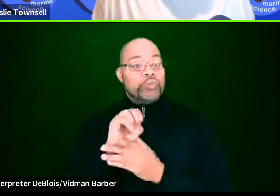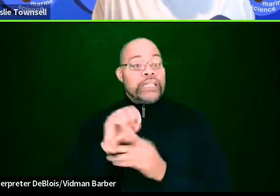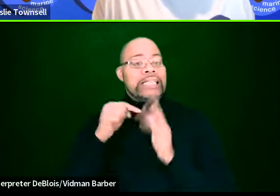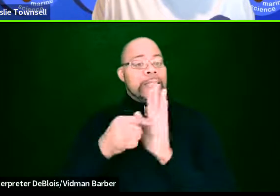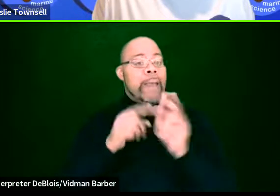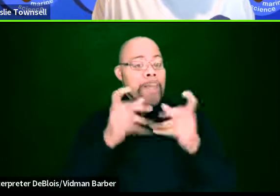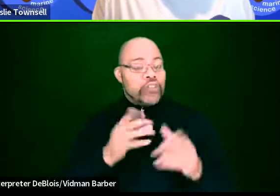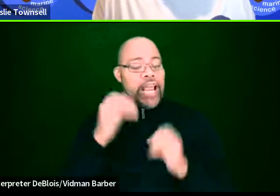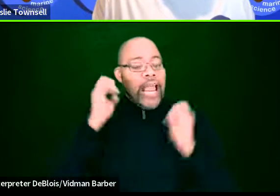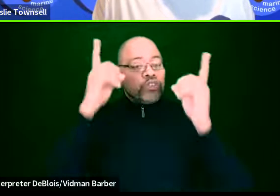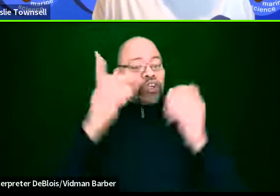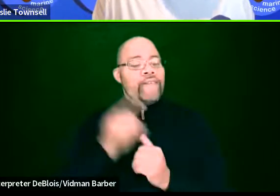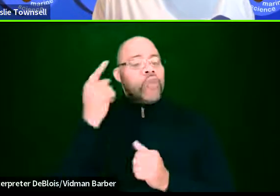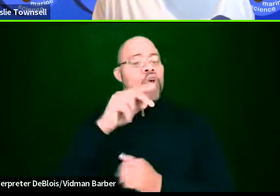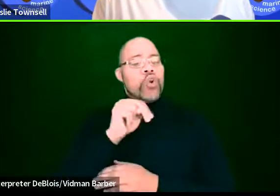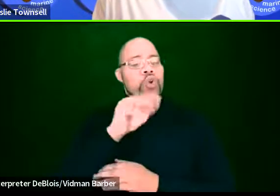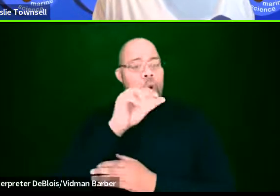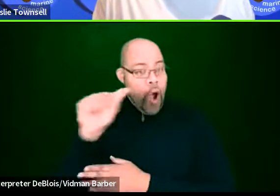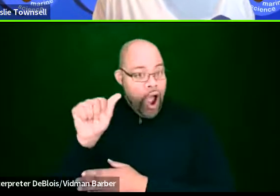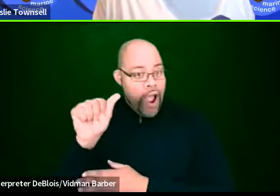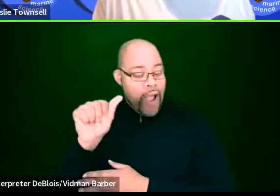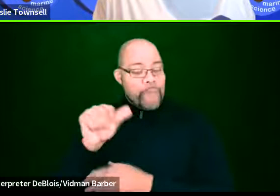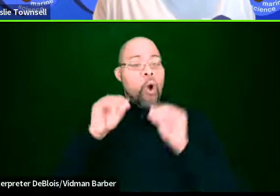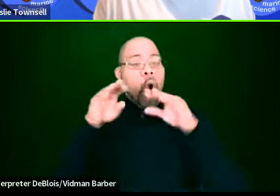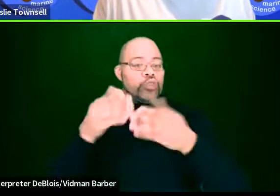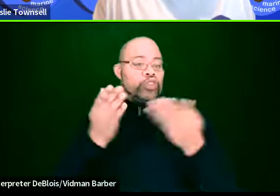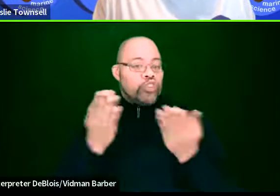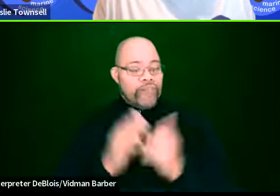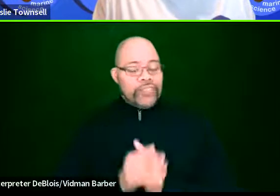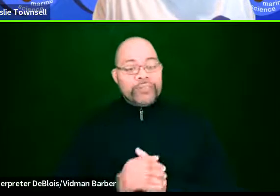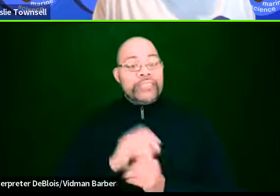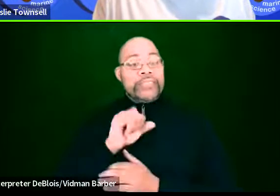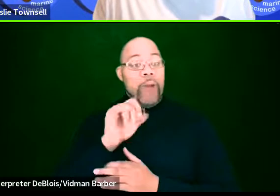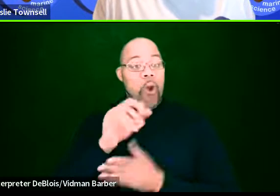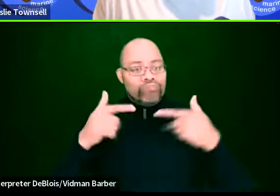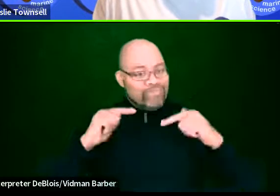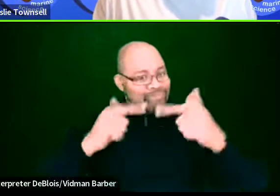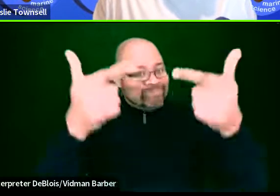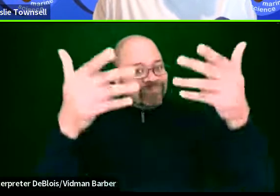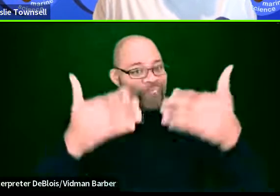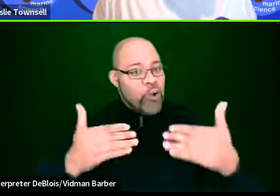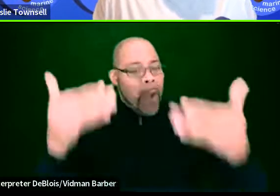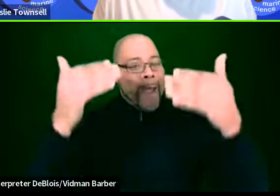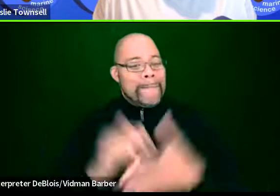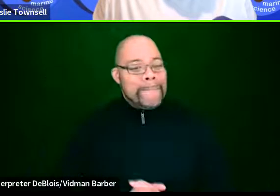and educator for NOAA Ocean Service. Symone, take it away.